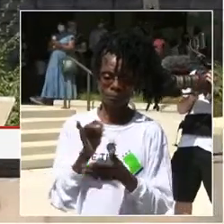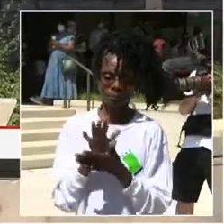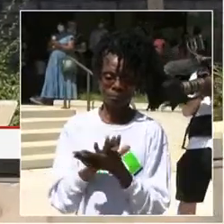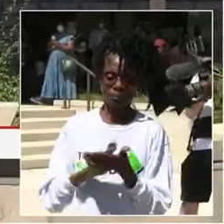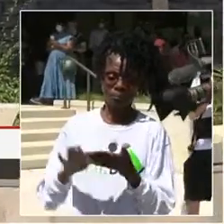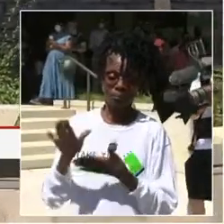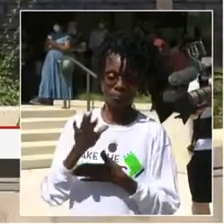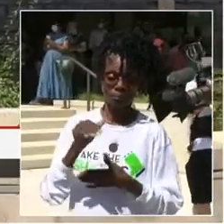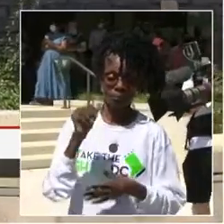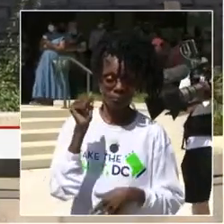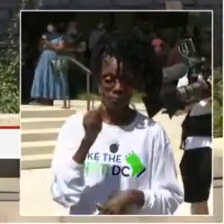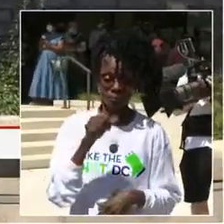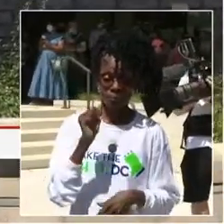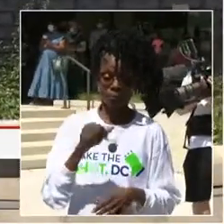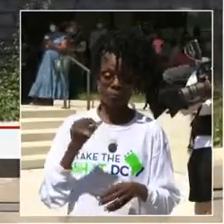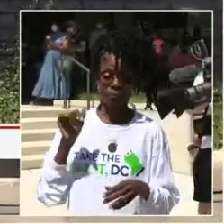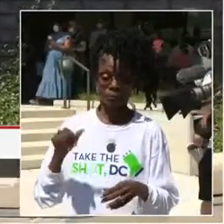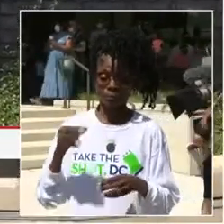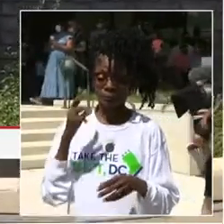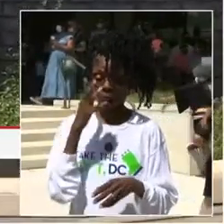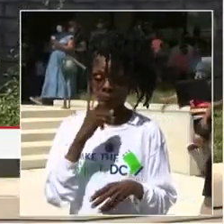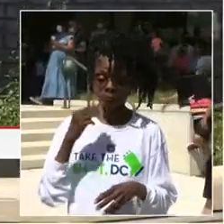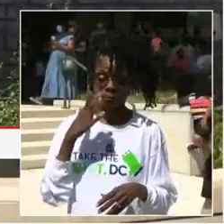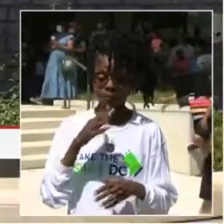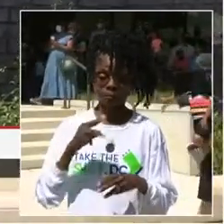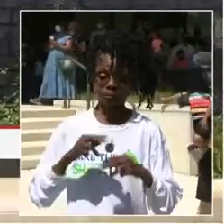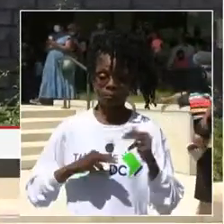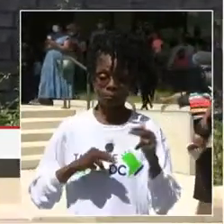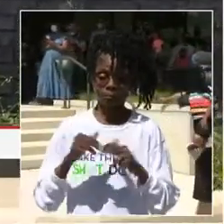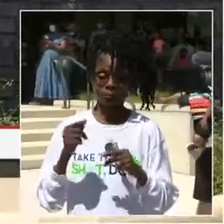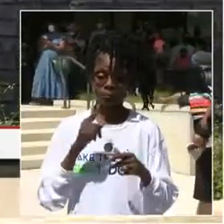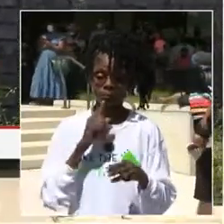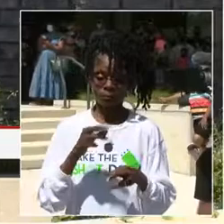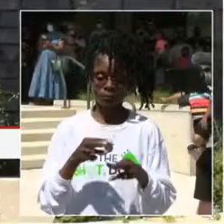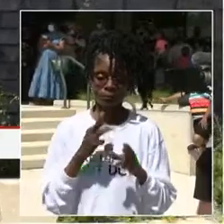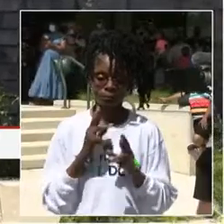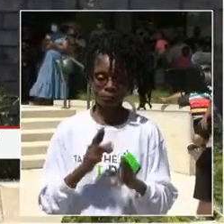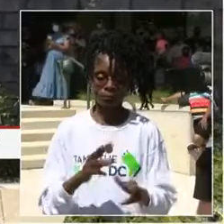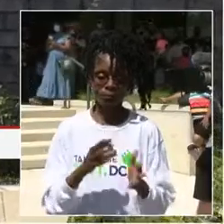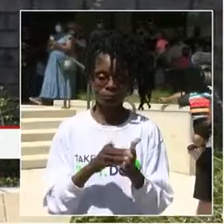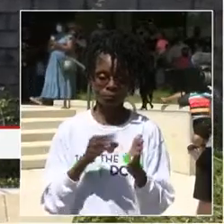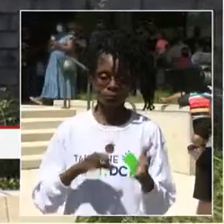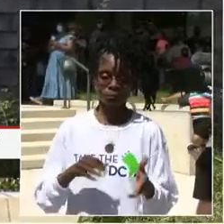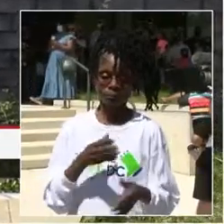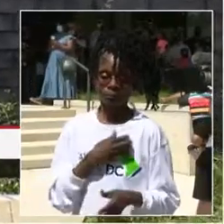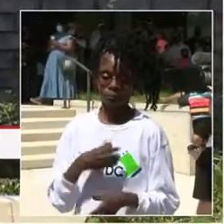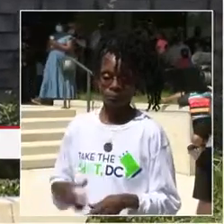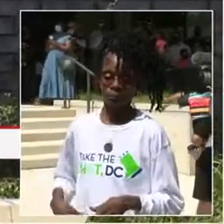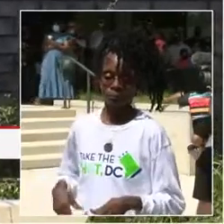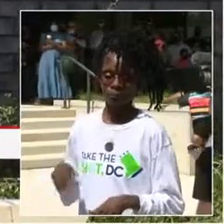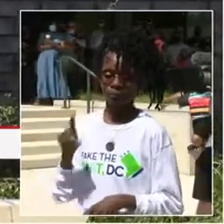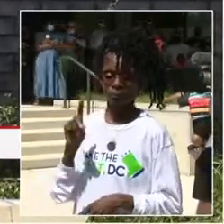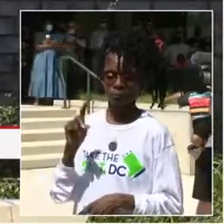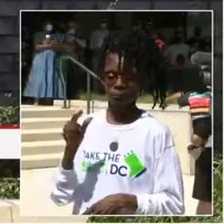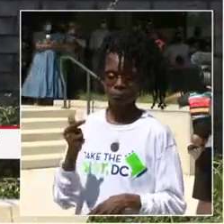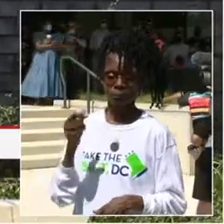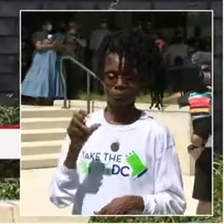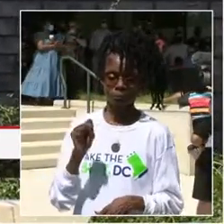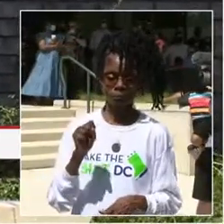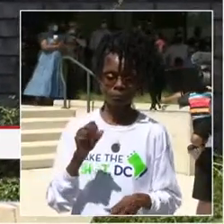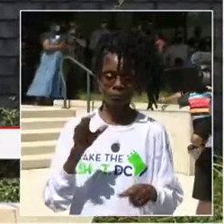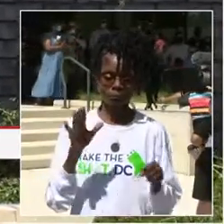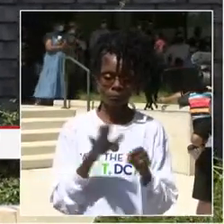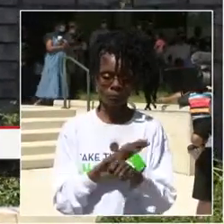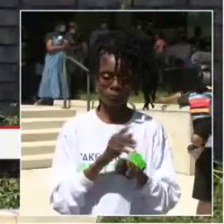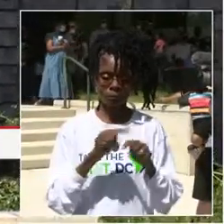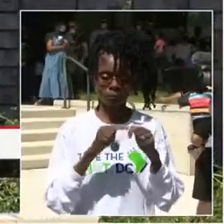building, a beautiful building that respects our students, and Ms. Mayor, and to DGS, and to the entire team, they have done a phenomenal job